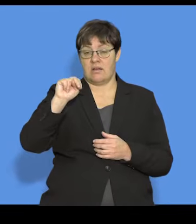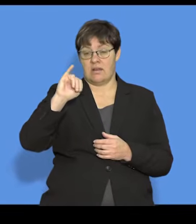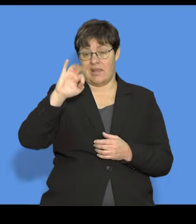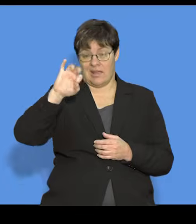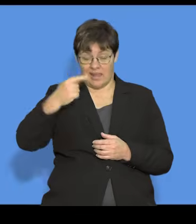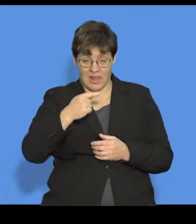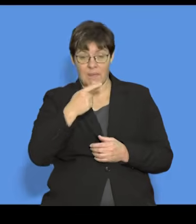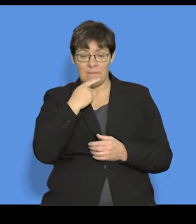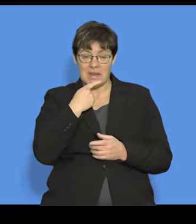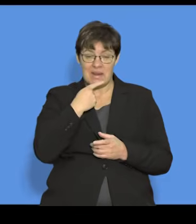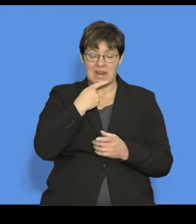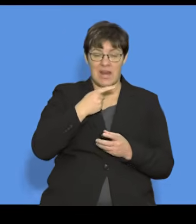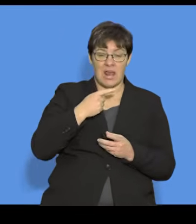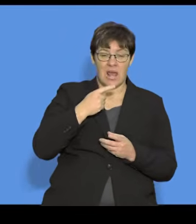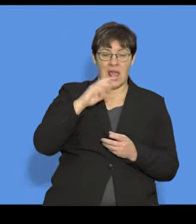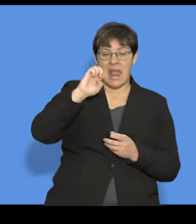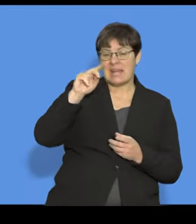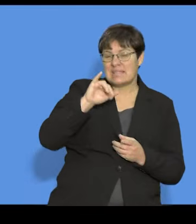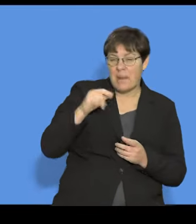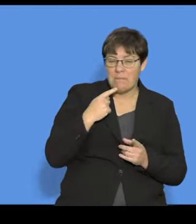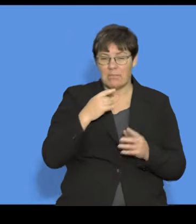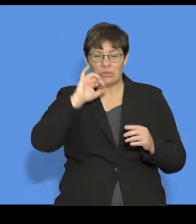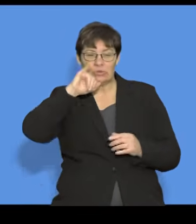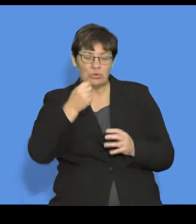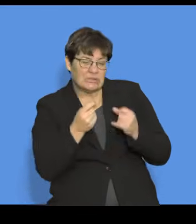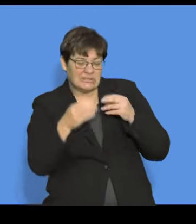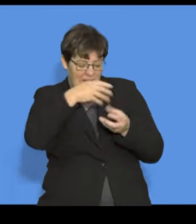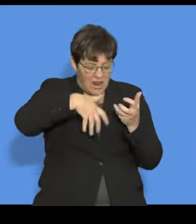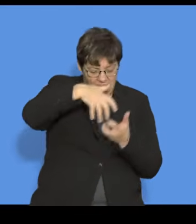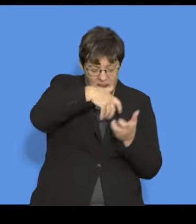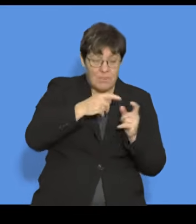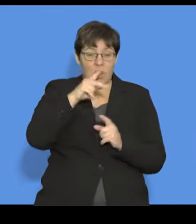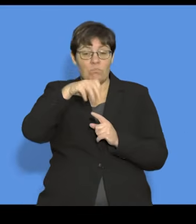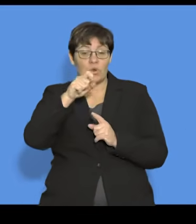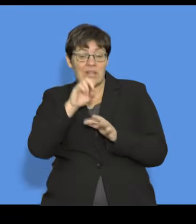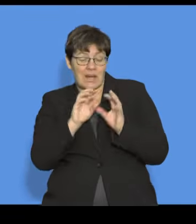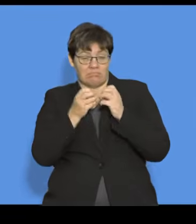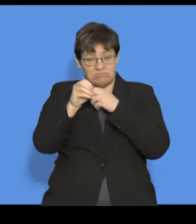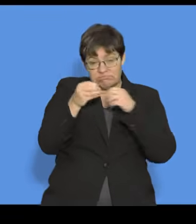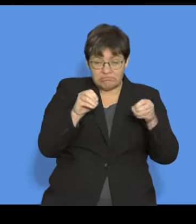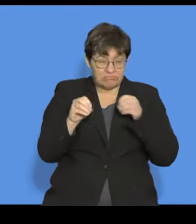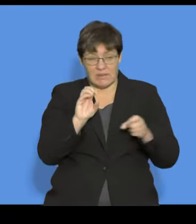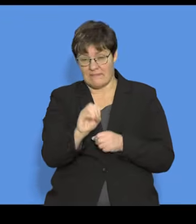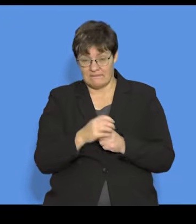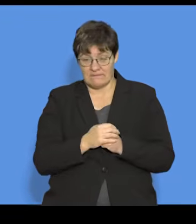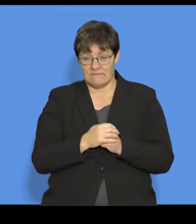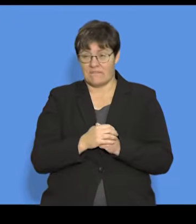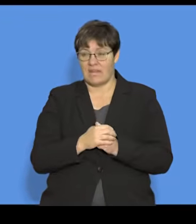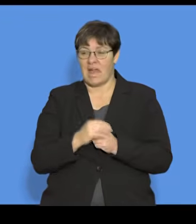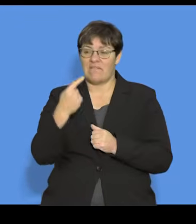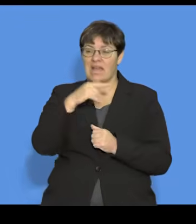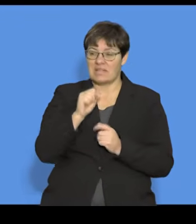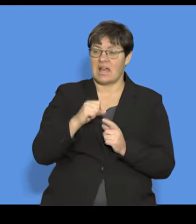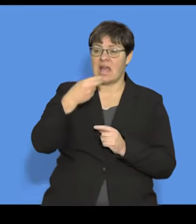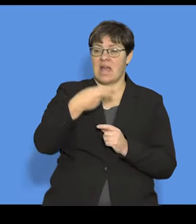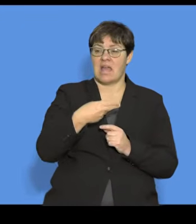strong enzymes and digestive juices that allow for the breakdown of protein. So in the stomach, we've got